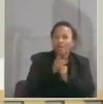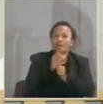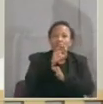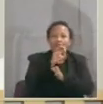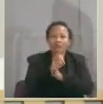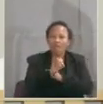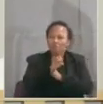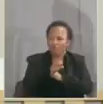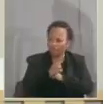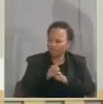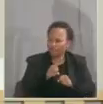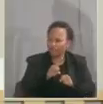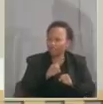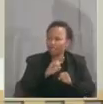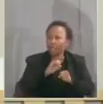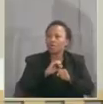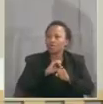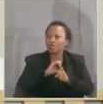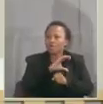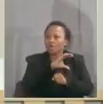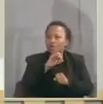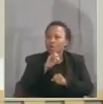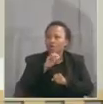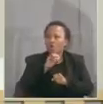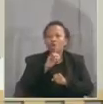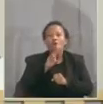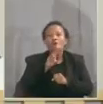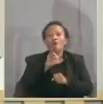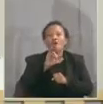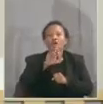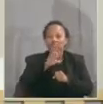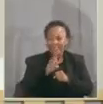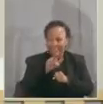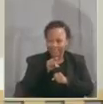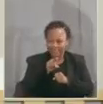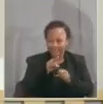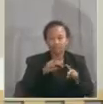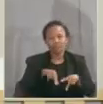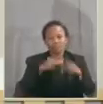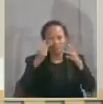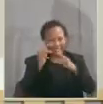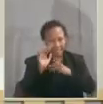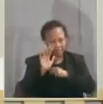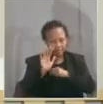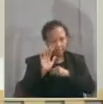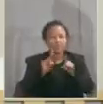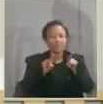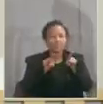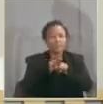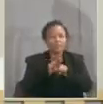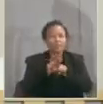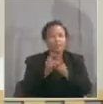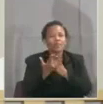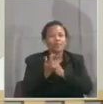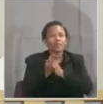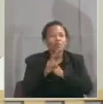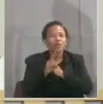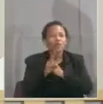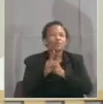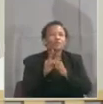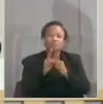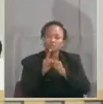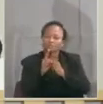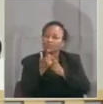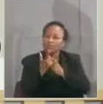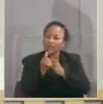covert-related activities to the Joint Standing Committee on Intelligence, also at